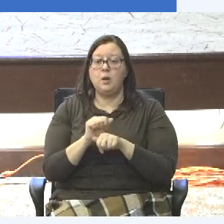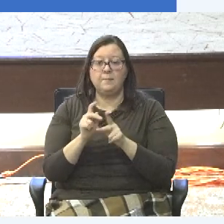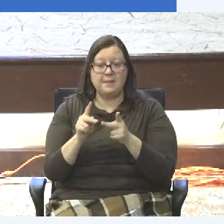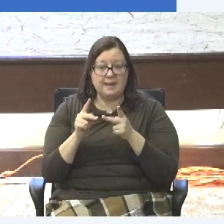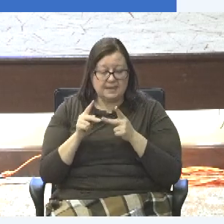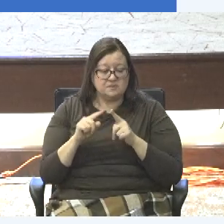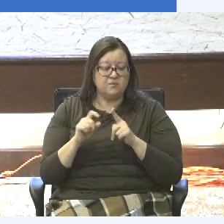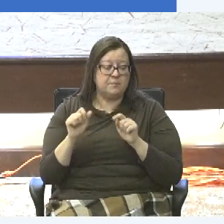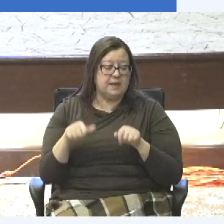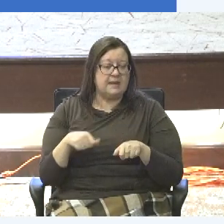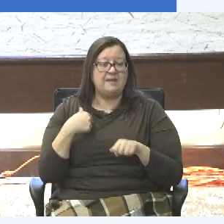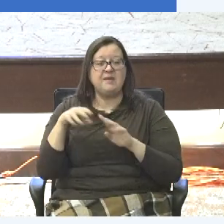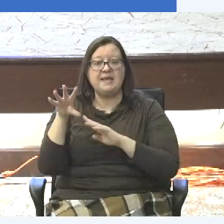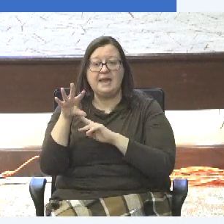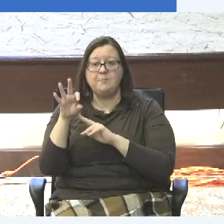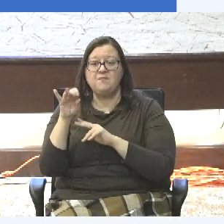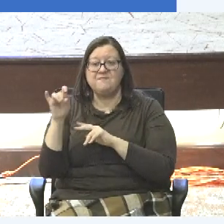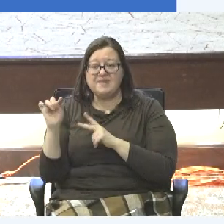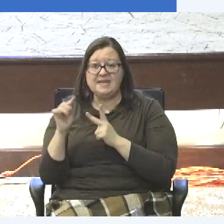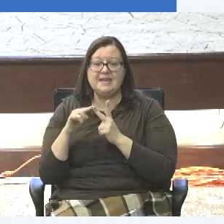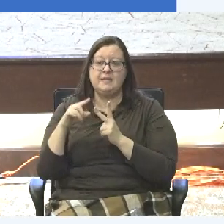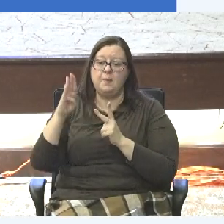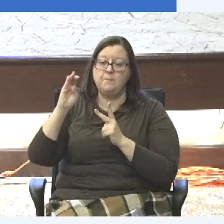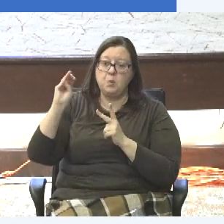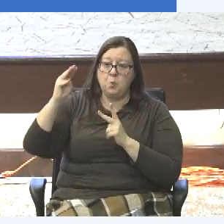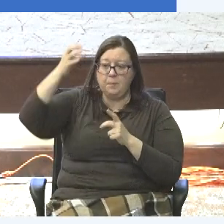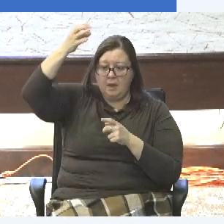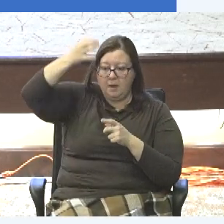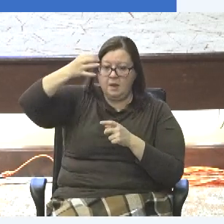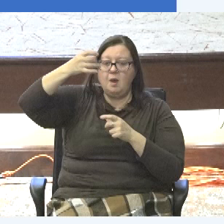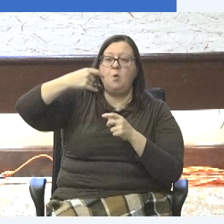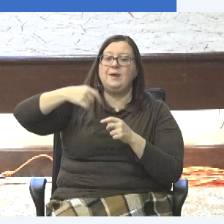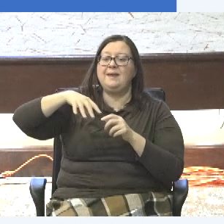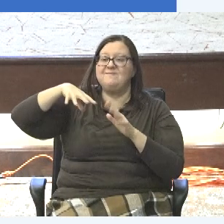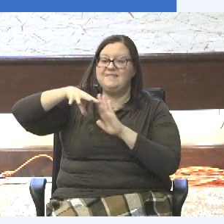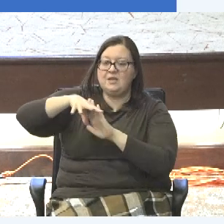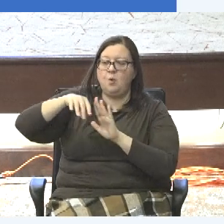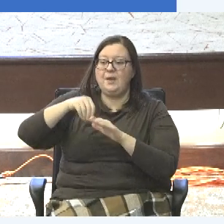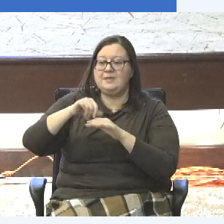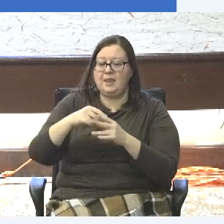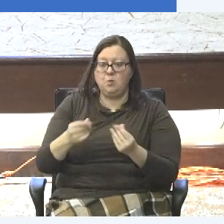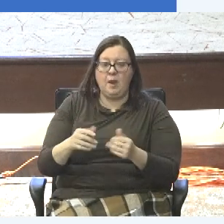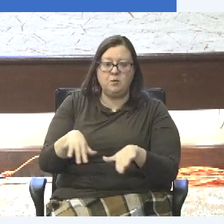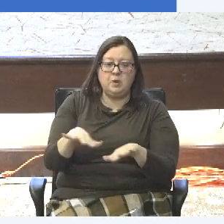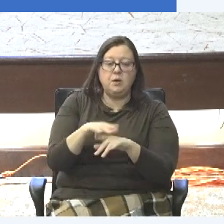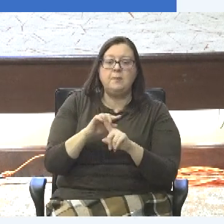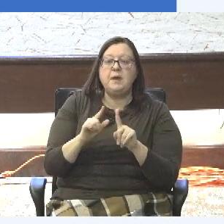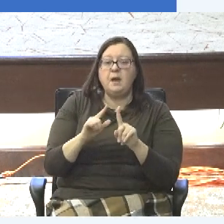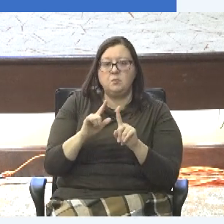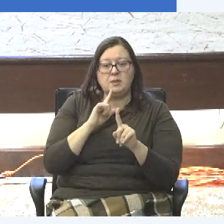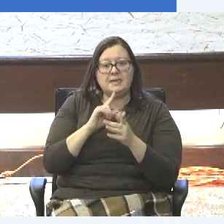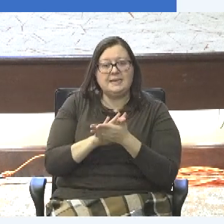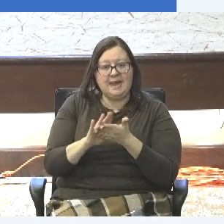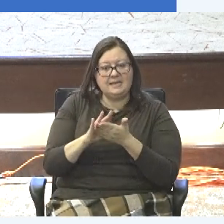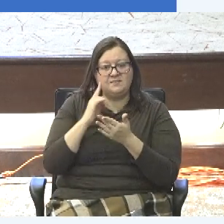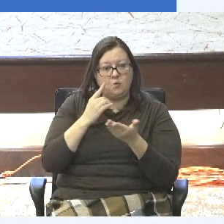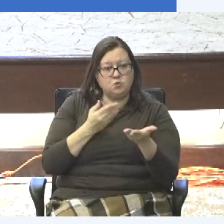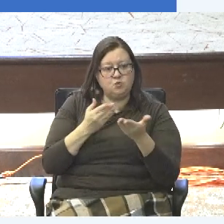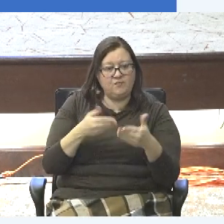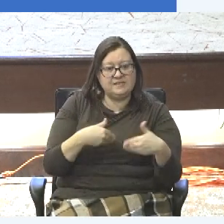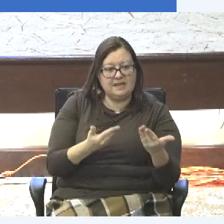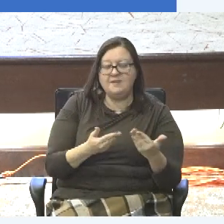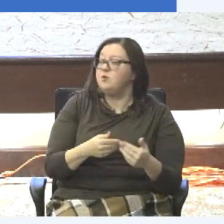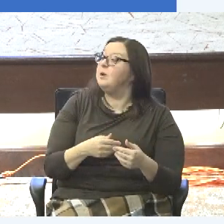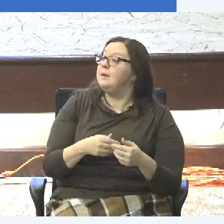camera feeds. It has a camera on a boom, so we can get video into the command post. So that's a nice addition to our service delivery.